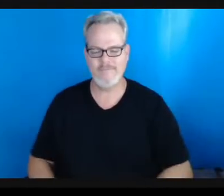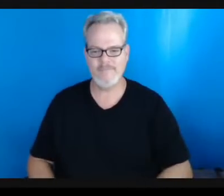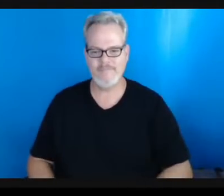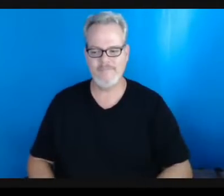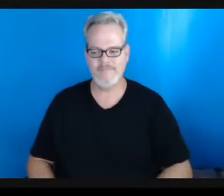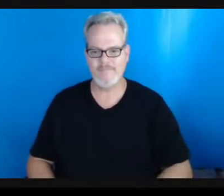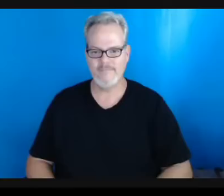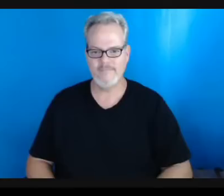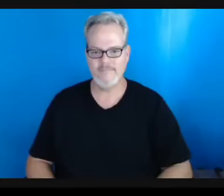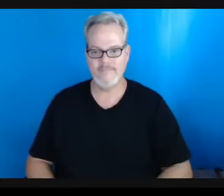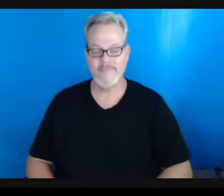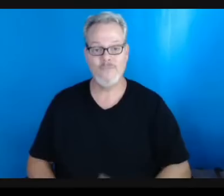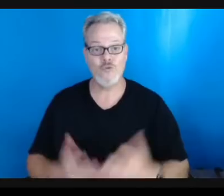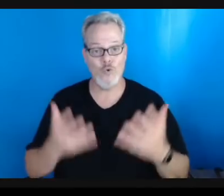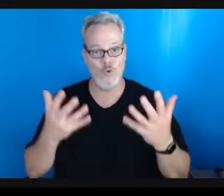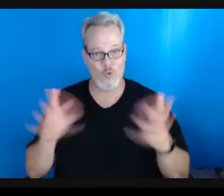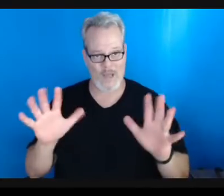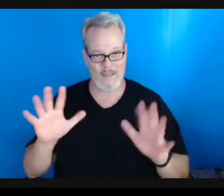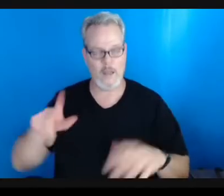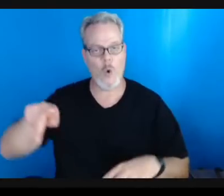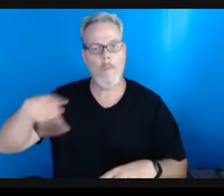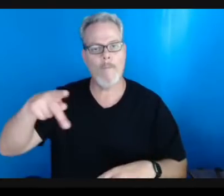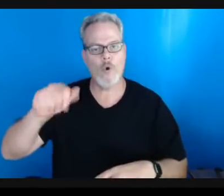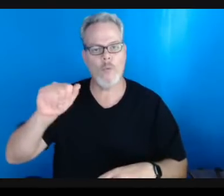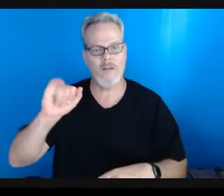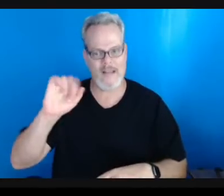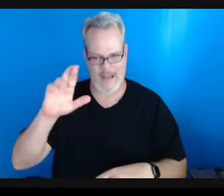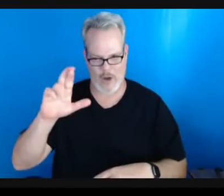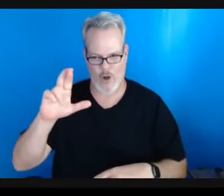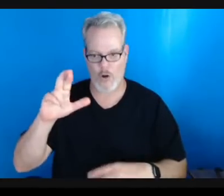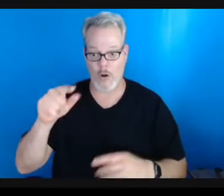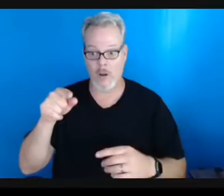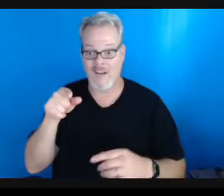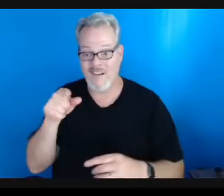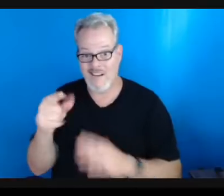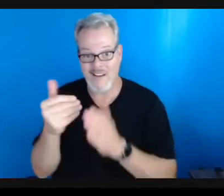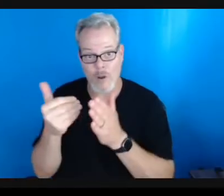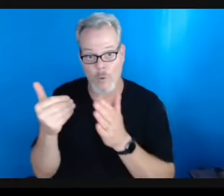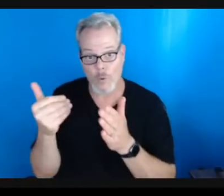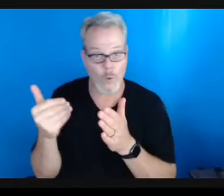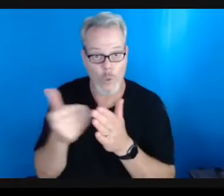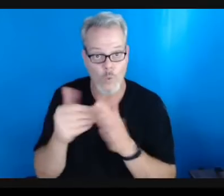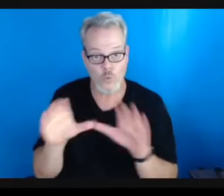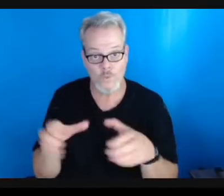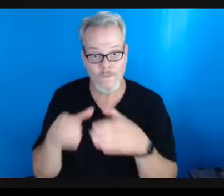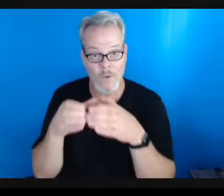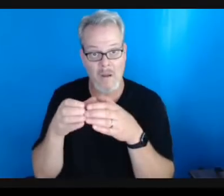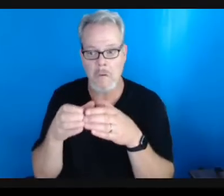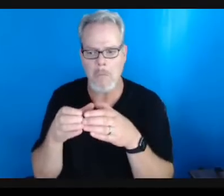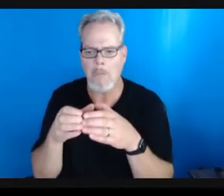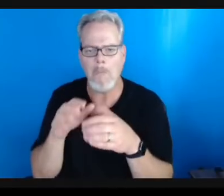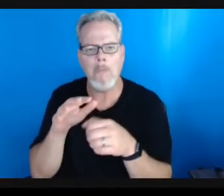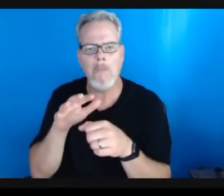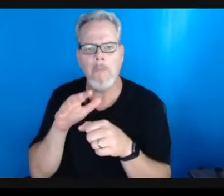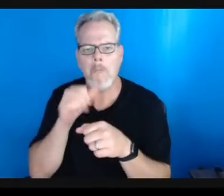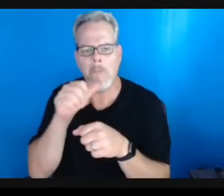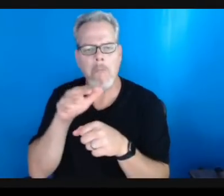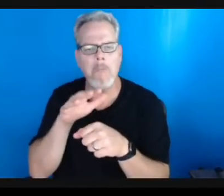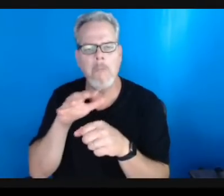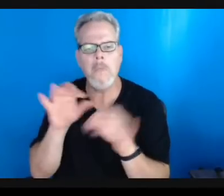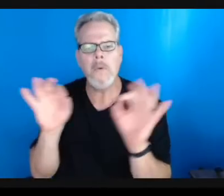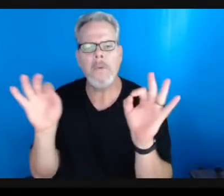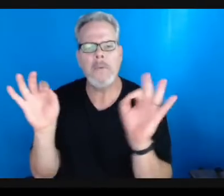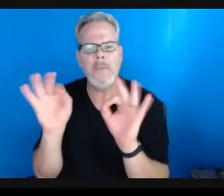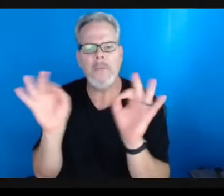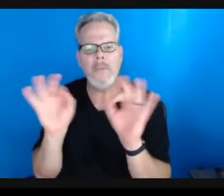So that's our purple air. And closer to the volcano, we're not having as big an impact because of these strong trade